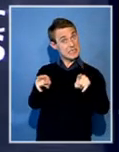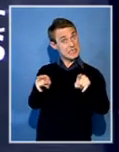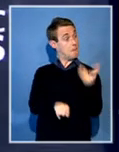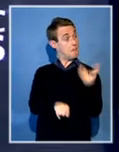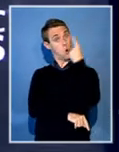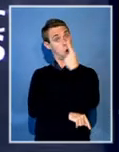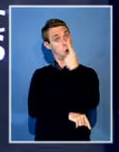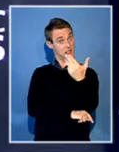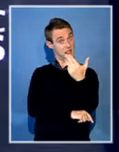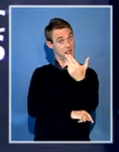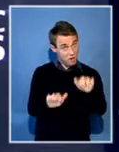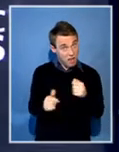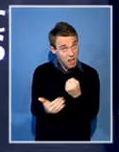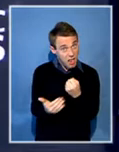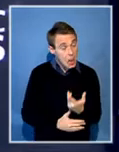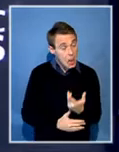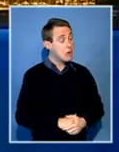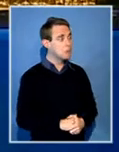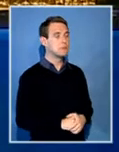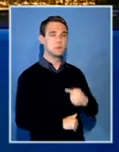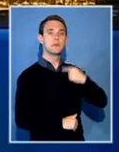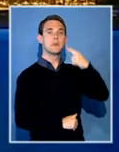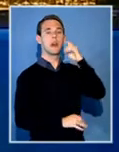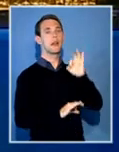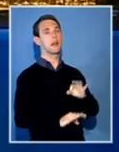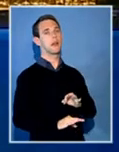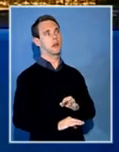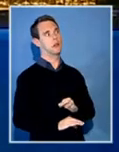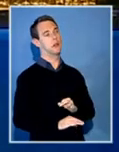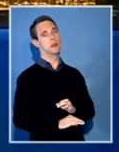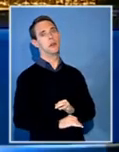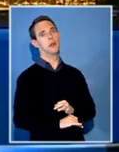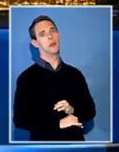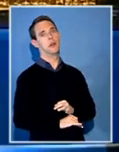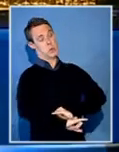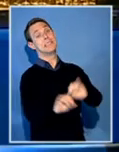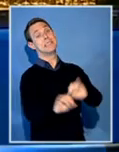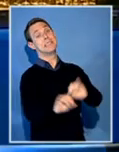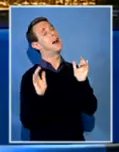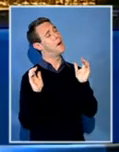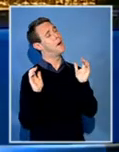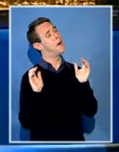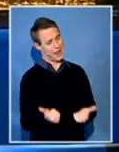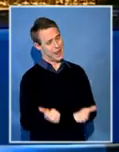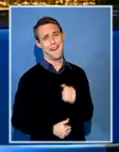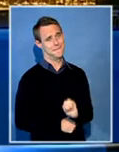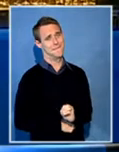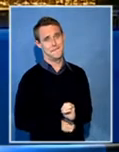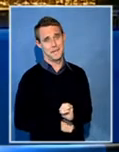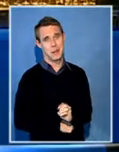in 1994? I think the heat is on already with the elections around the corner. There are